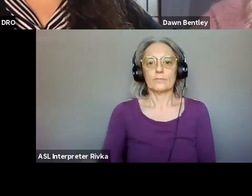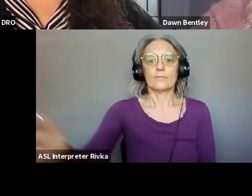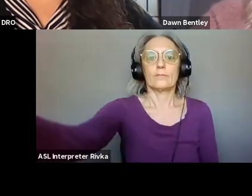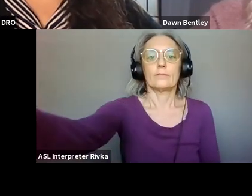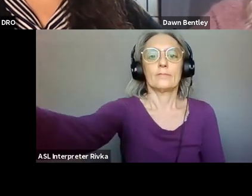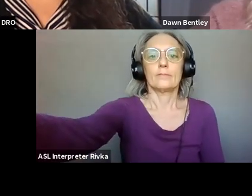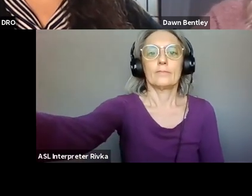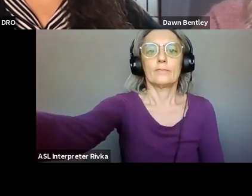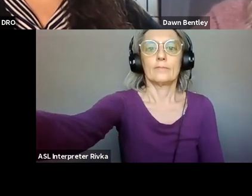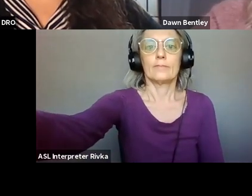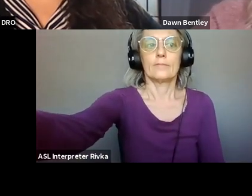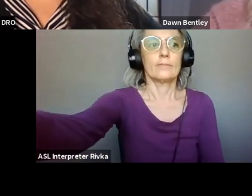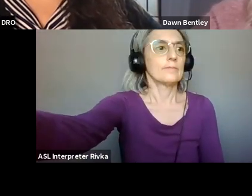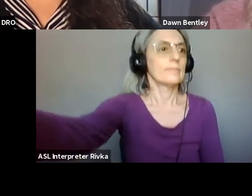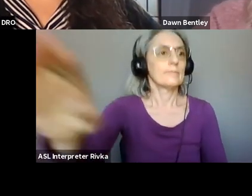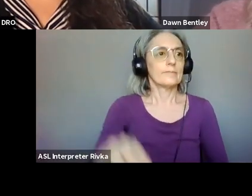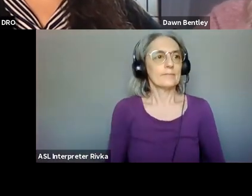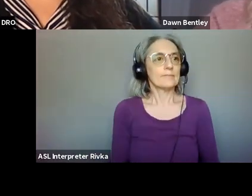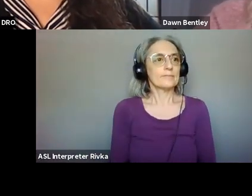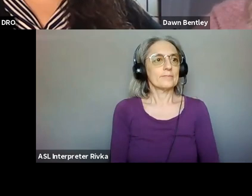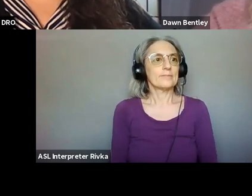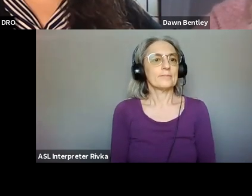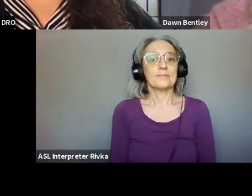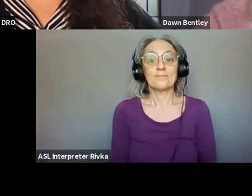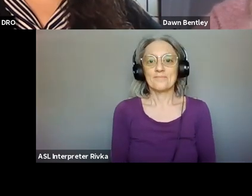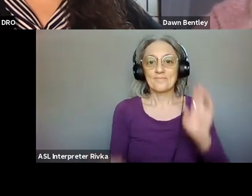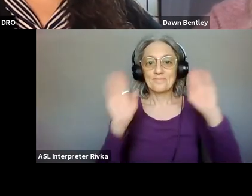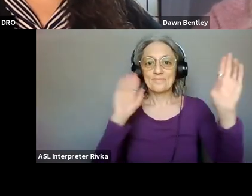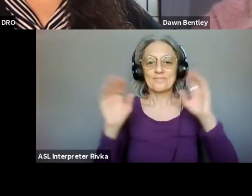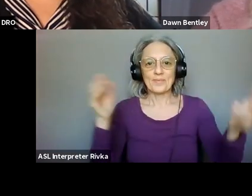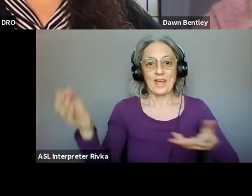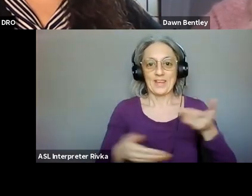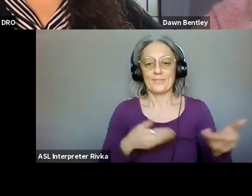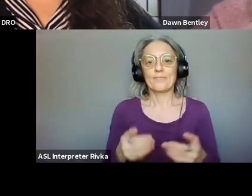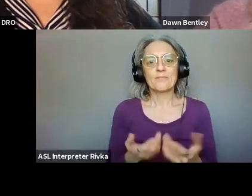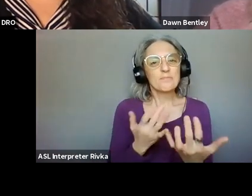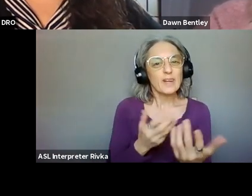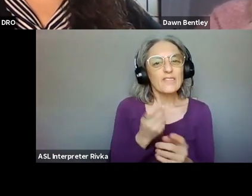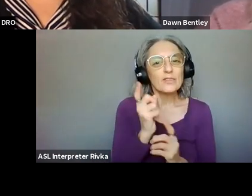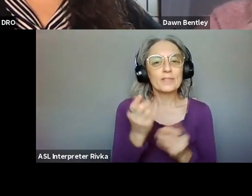Hello and welcome. We are going to give everyone a few minutes to sign in and then we will begin.